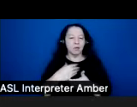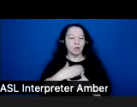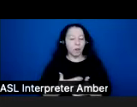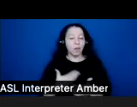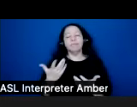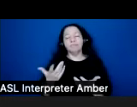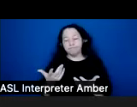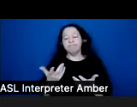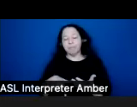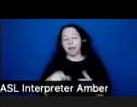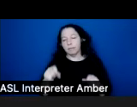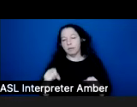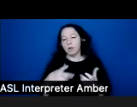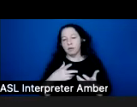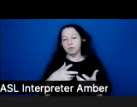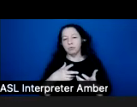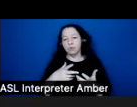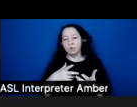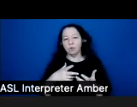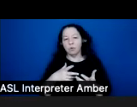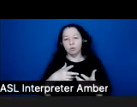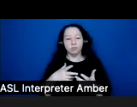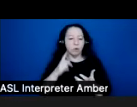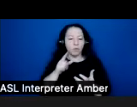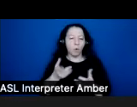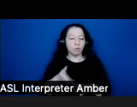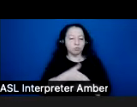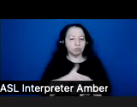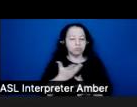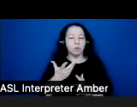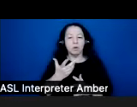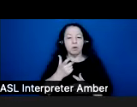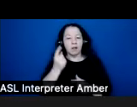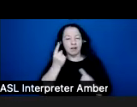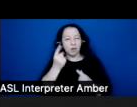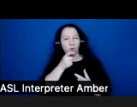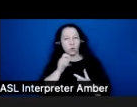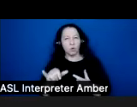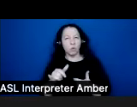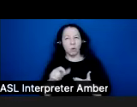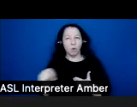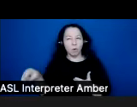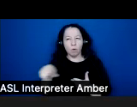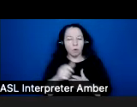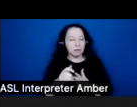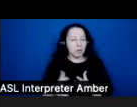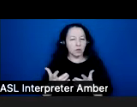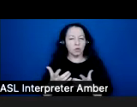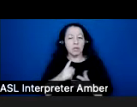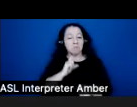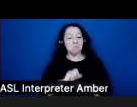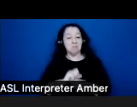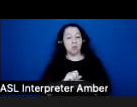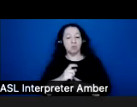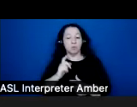potential area of change, right? Thinking about who those potential leaders are ensures that we have folks who